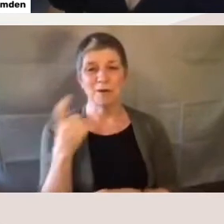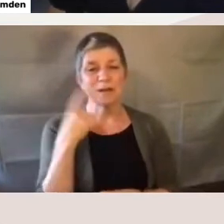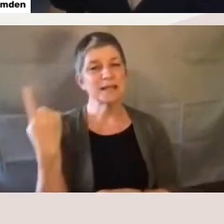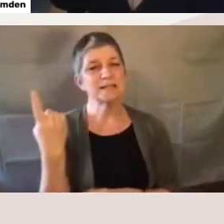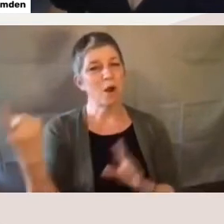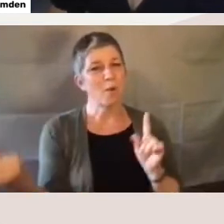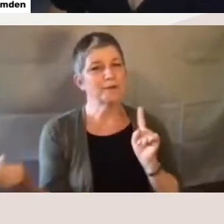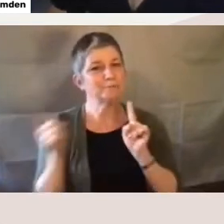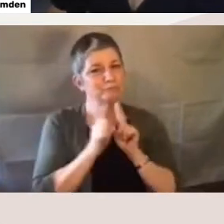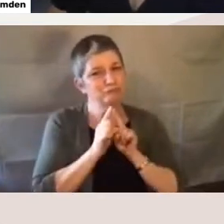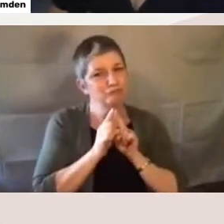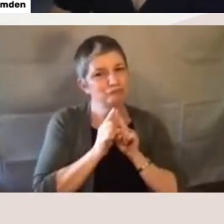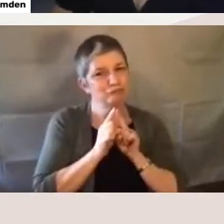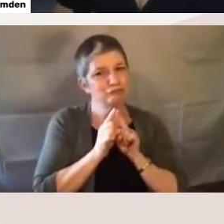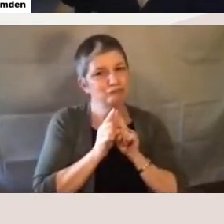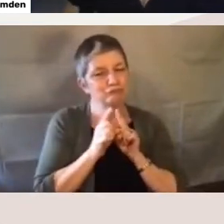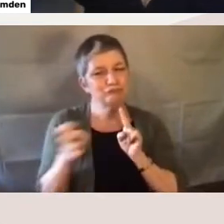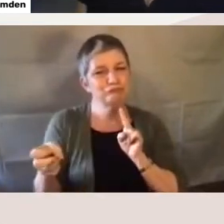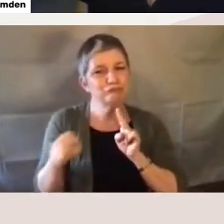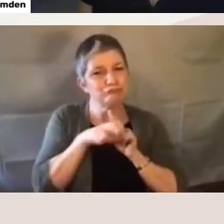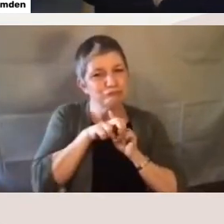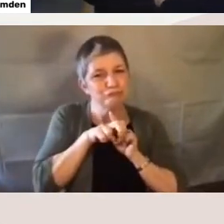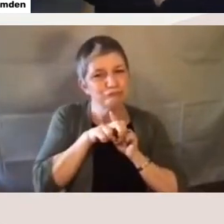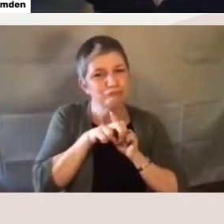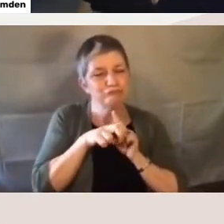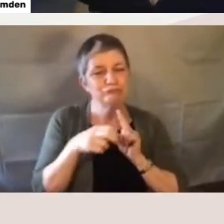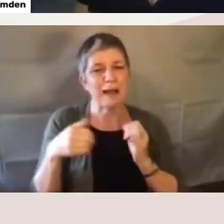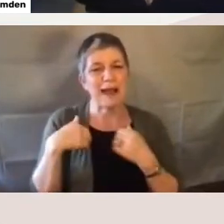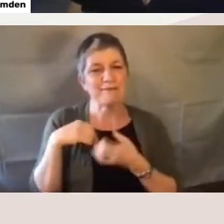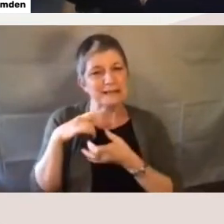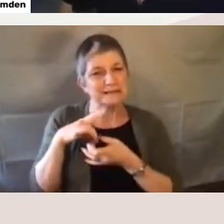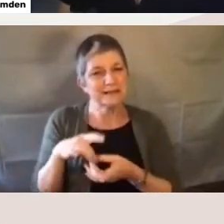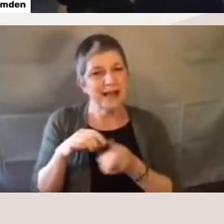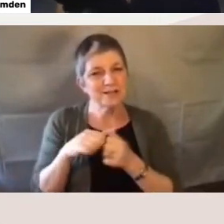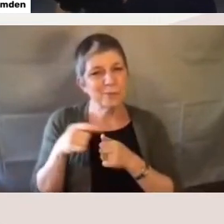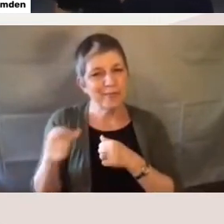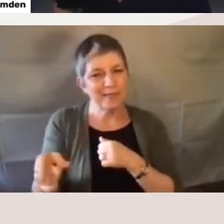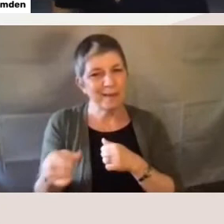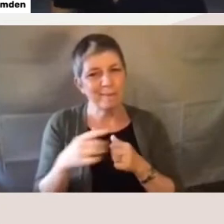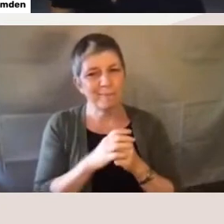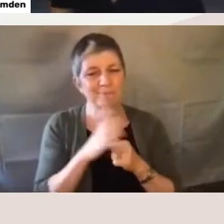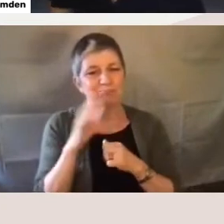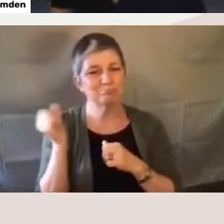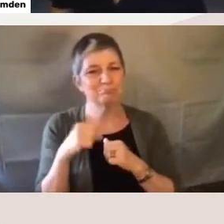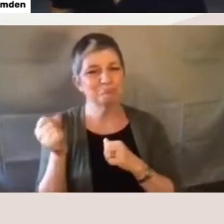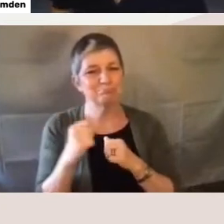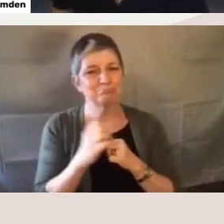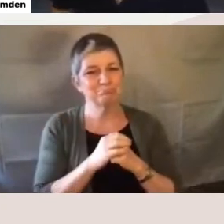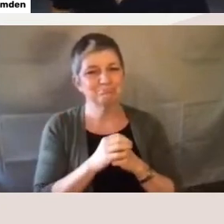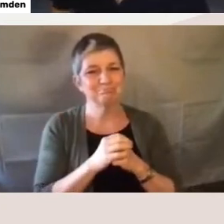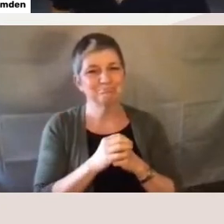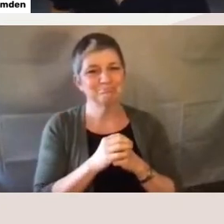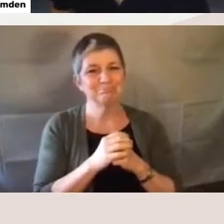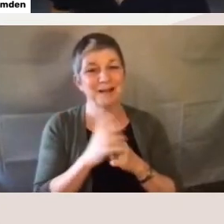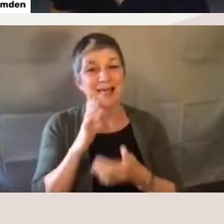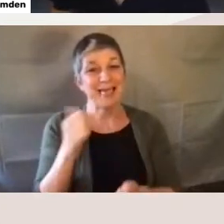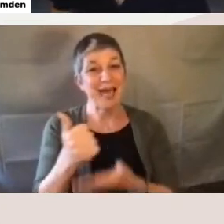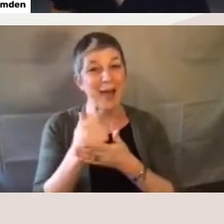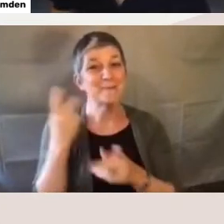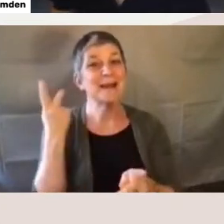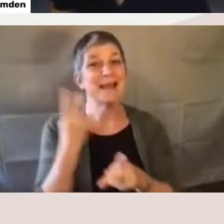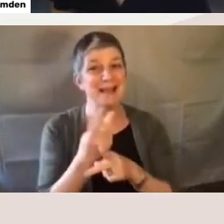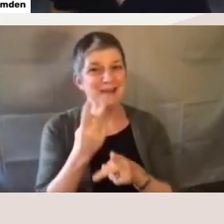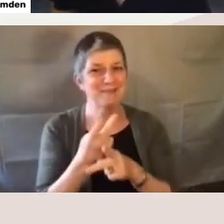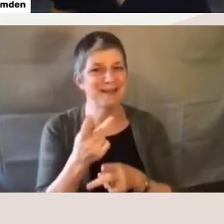always just, I don't know, I just have this connection with him. So yeah, they have helped keep me through